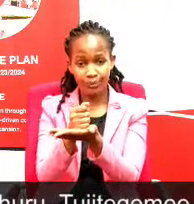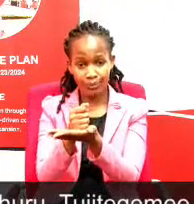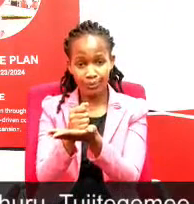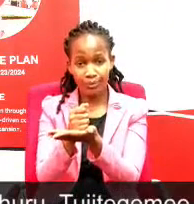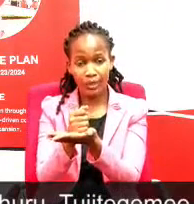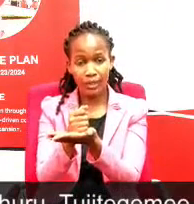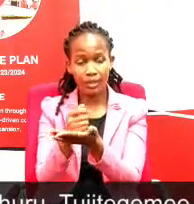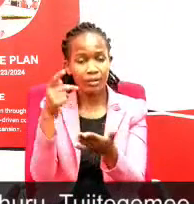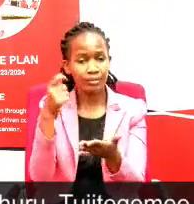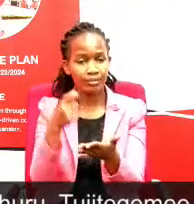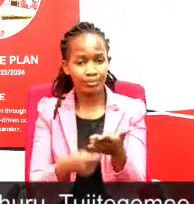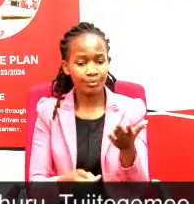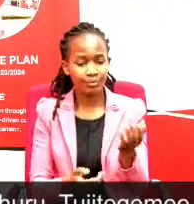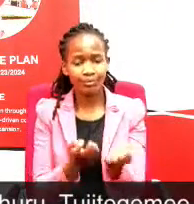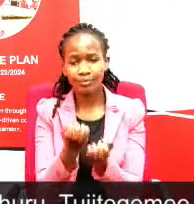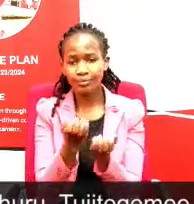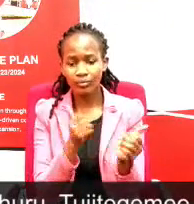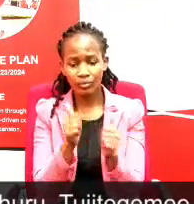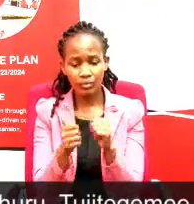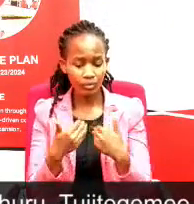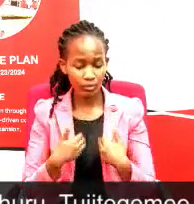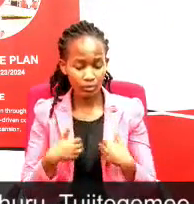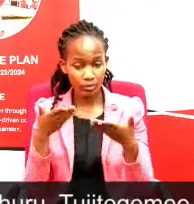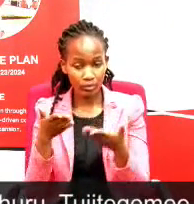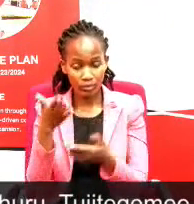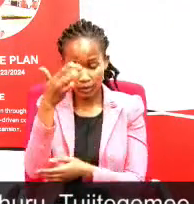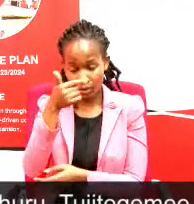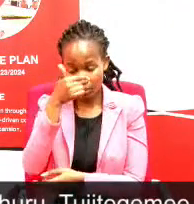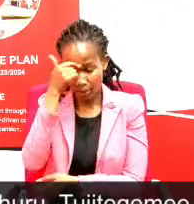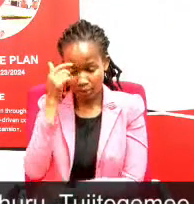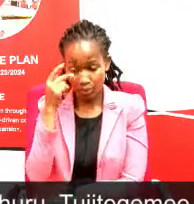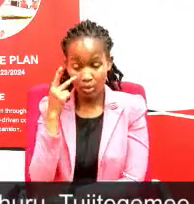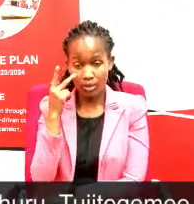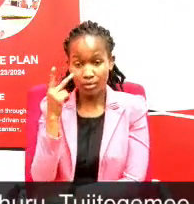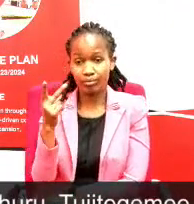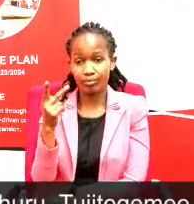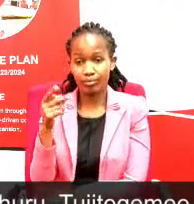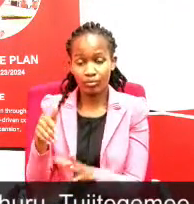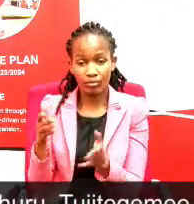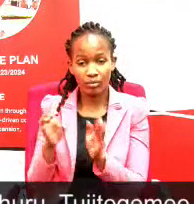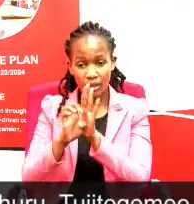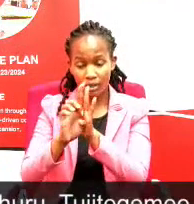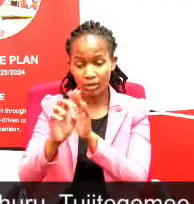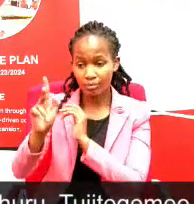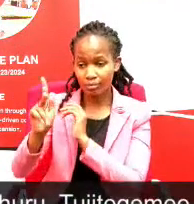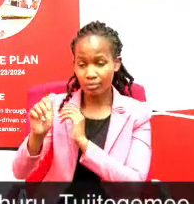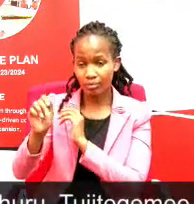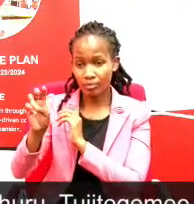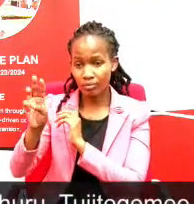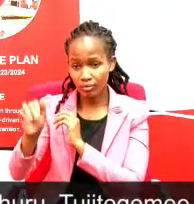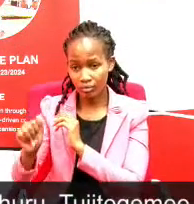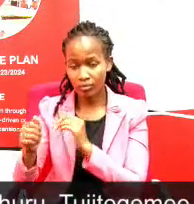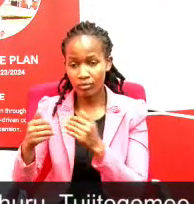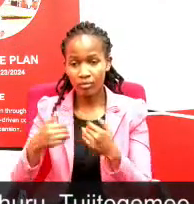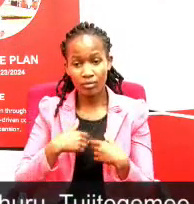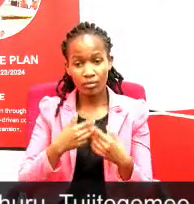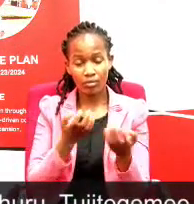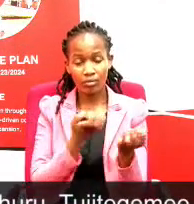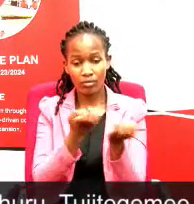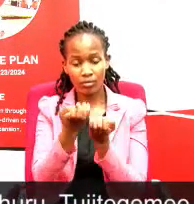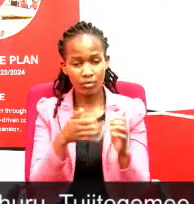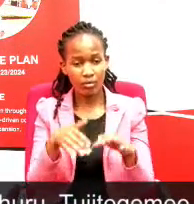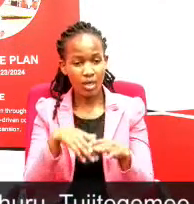taxes on gainful businesses that are there, because we see like Kakuma has a booming economy.